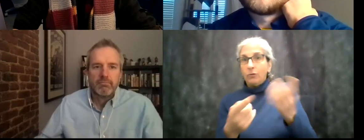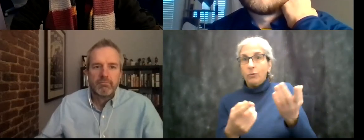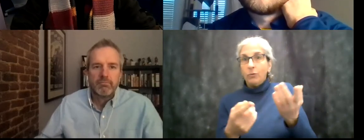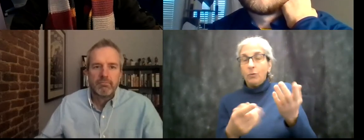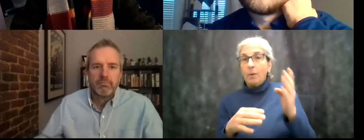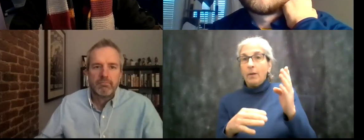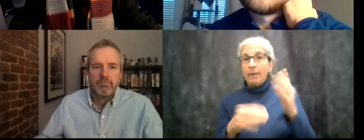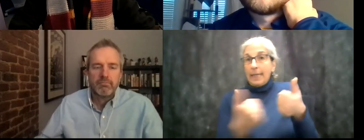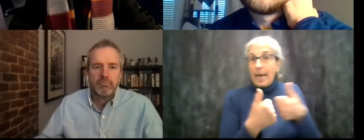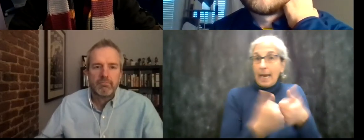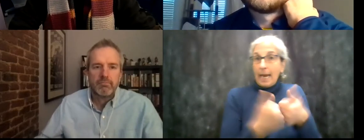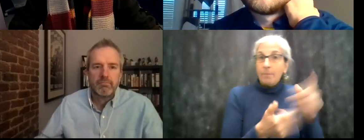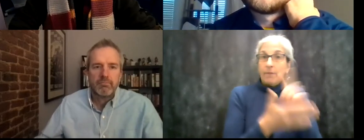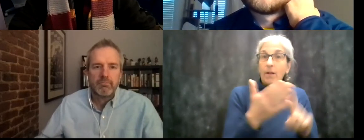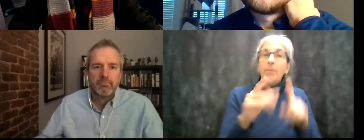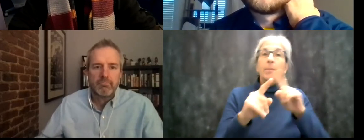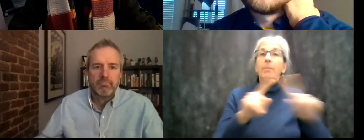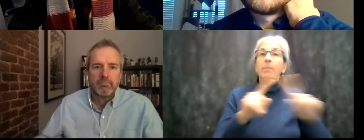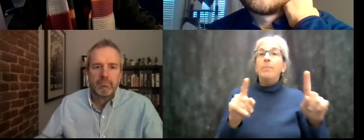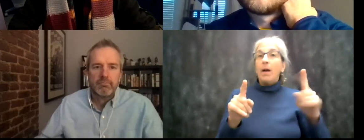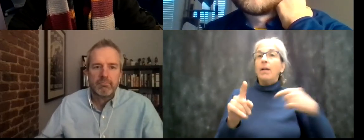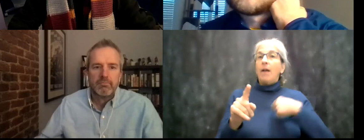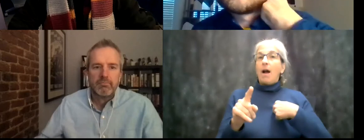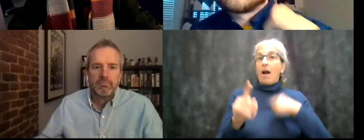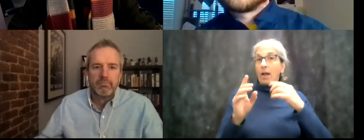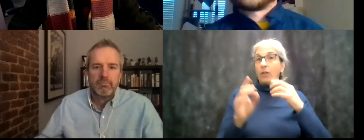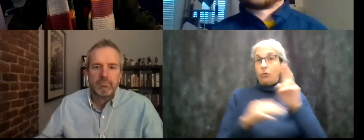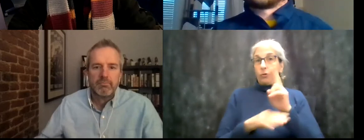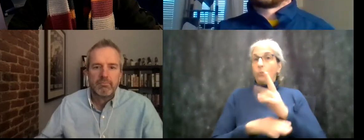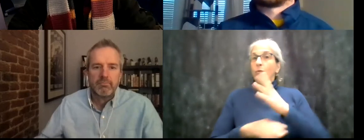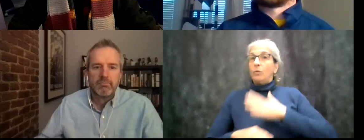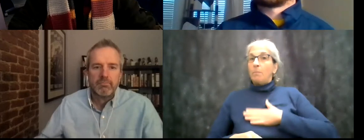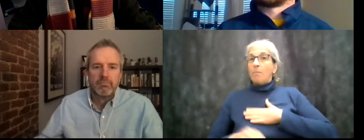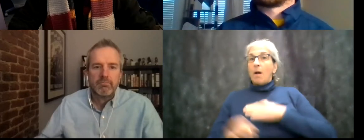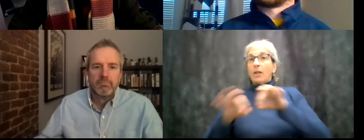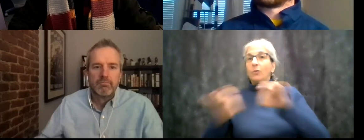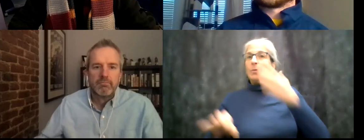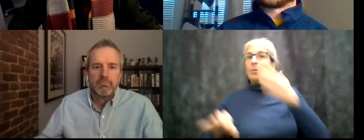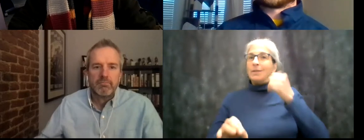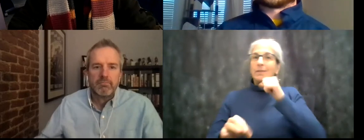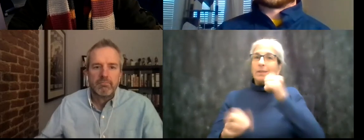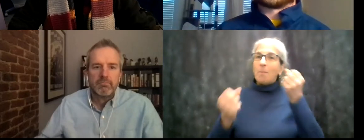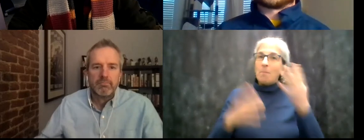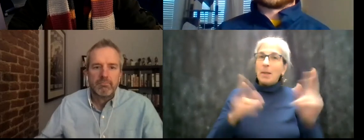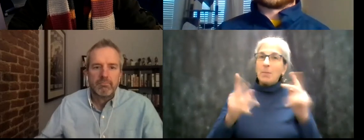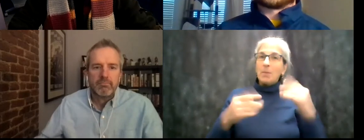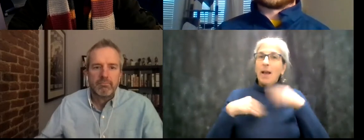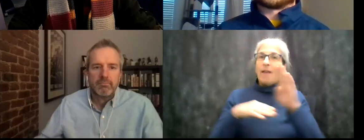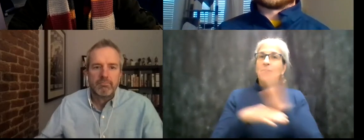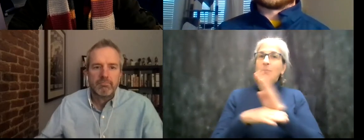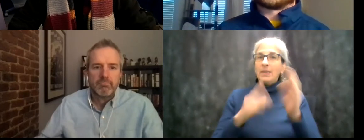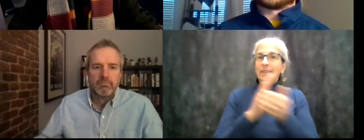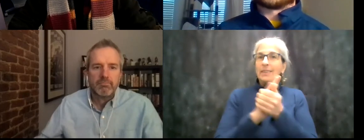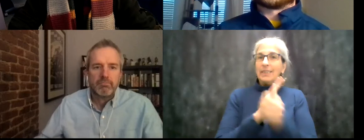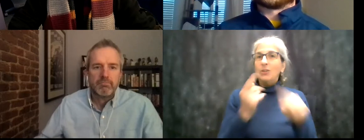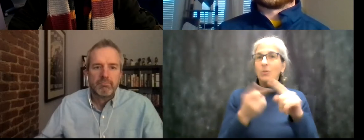not many people have business skills, you know, when they're making games. And then what's really cool is we also have some entry-level jobs